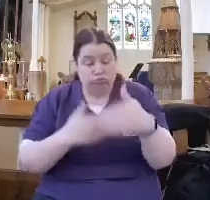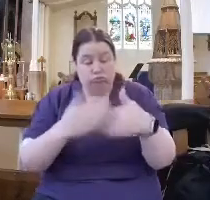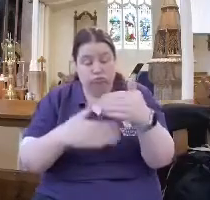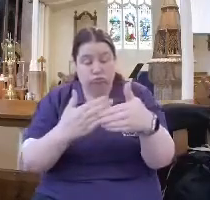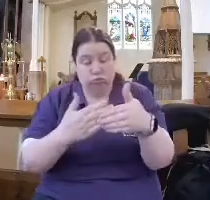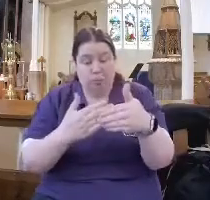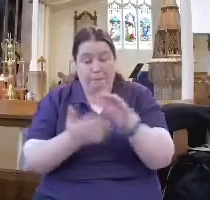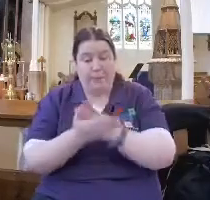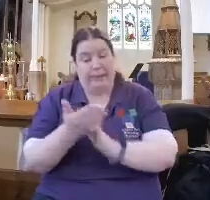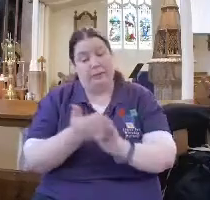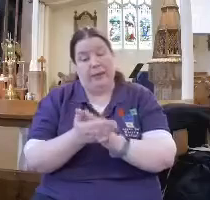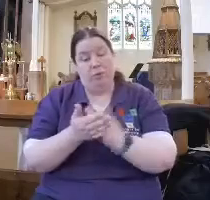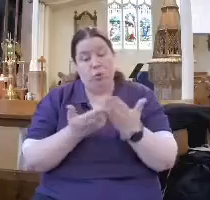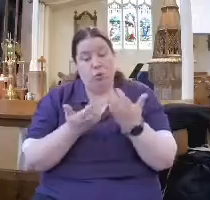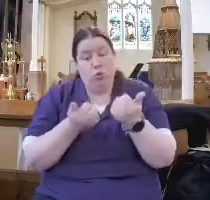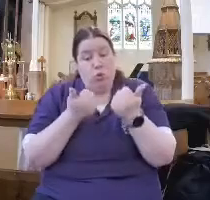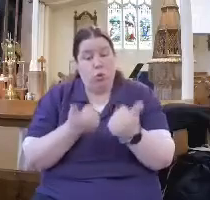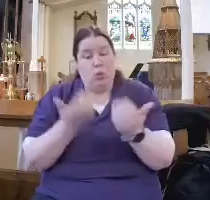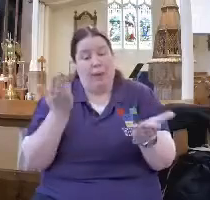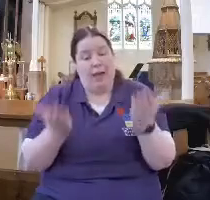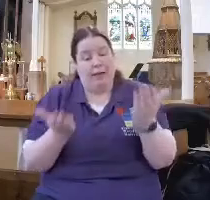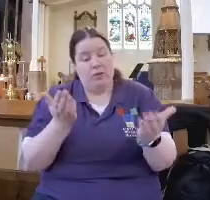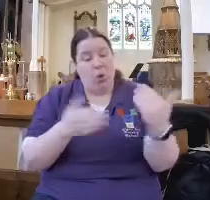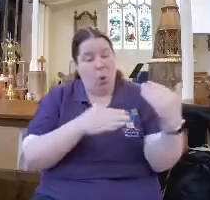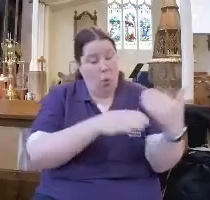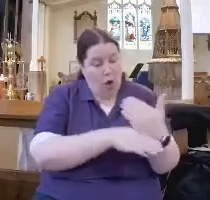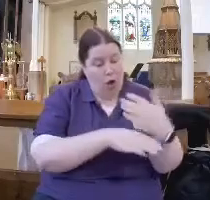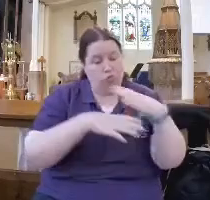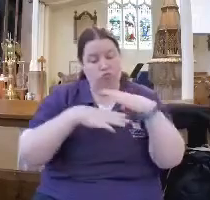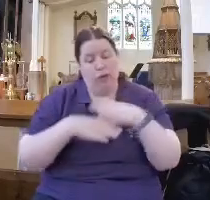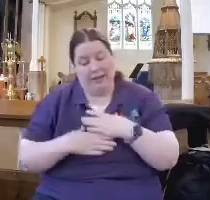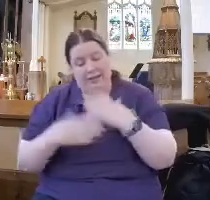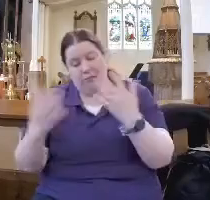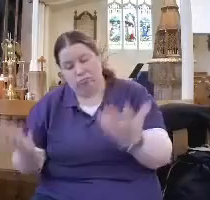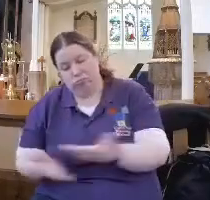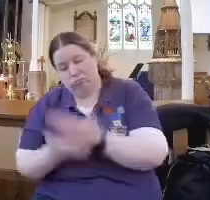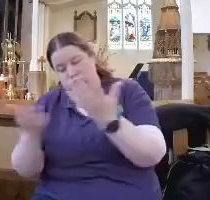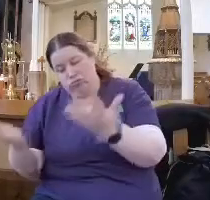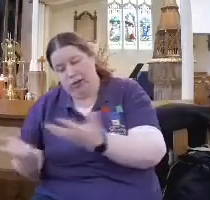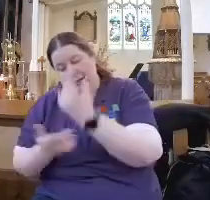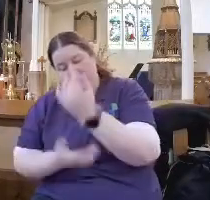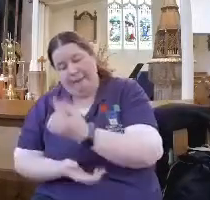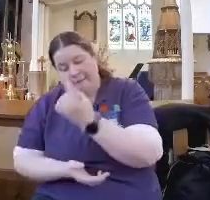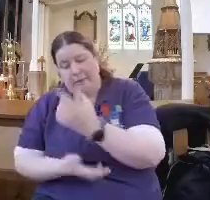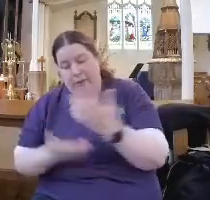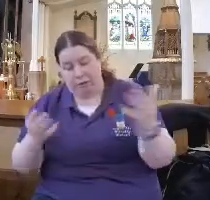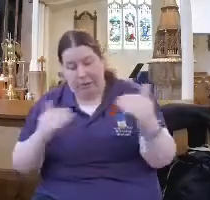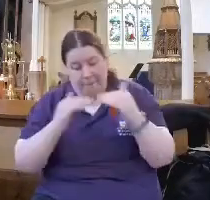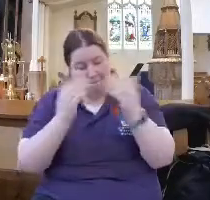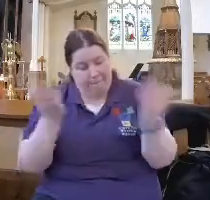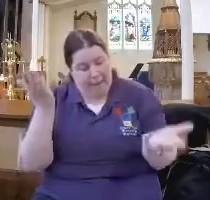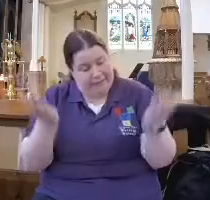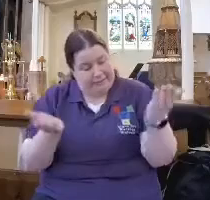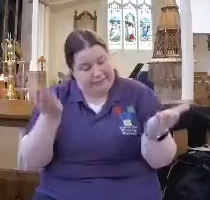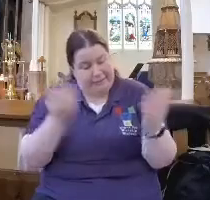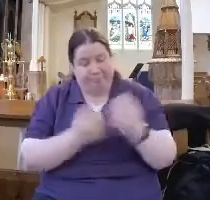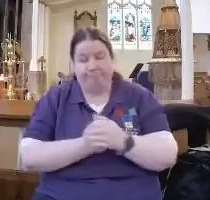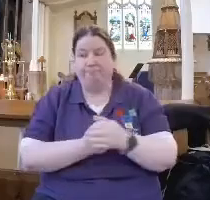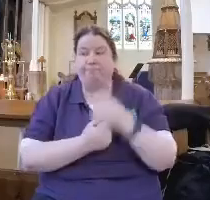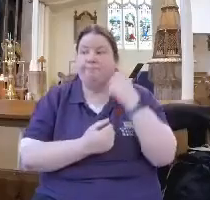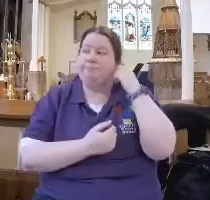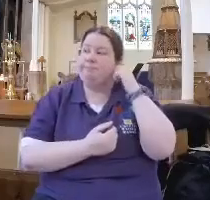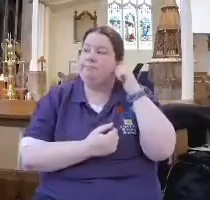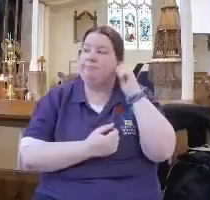work, rest and play balance without the Mars bar. So some